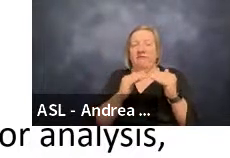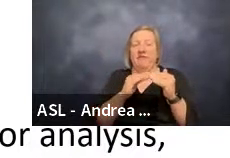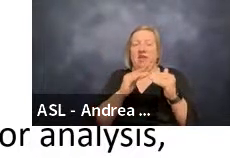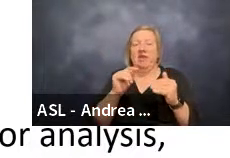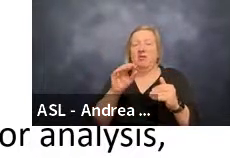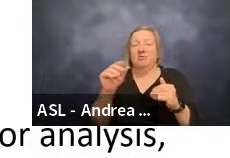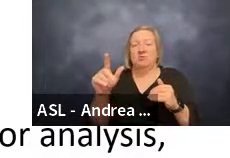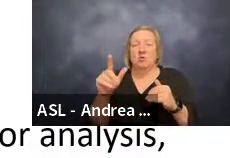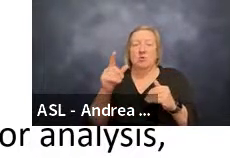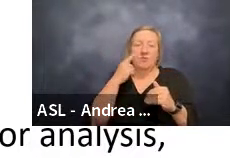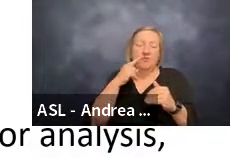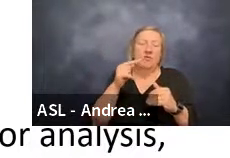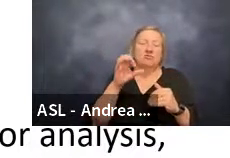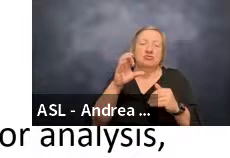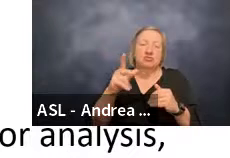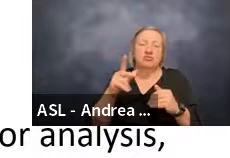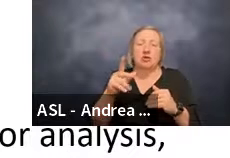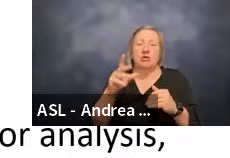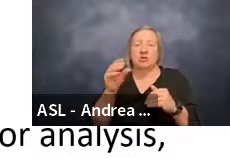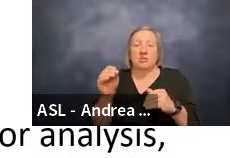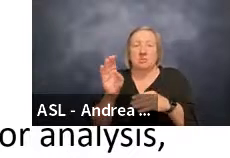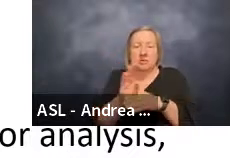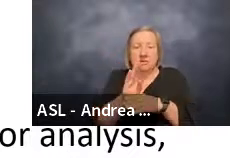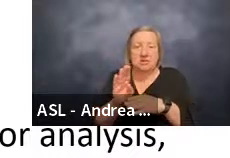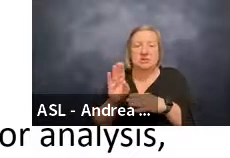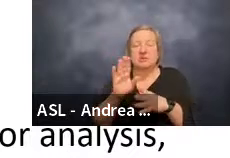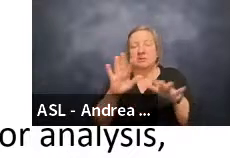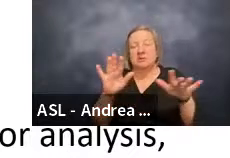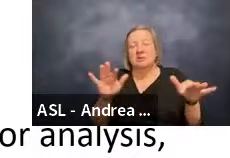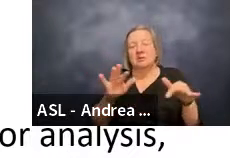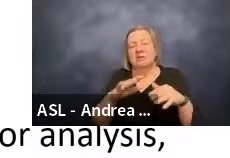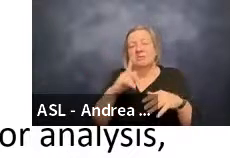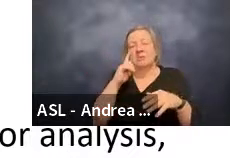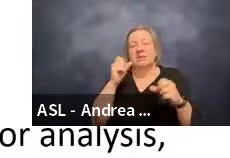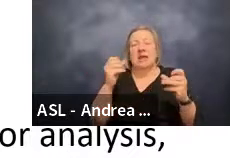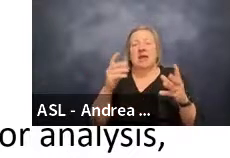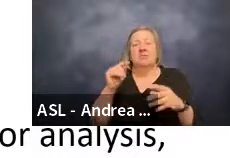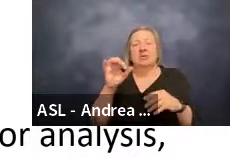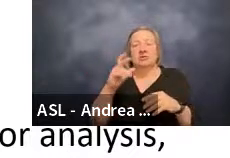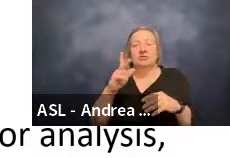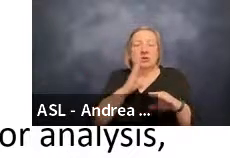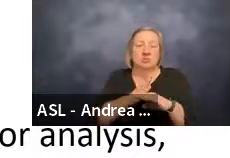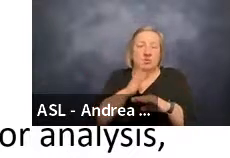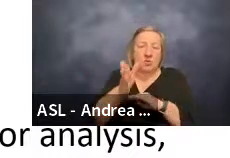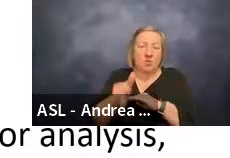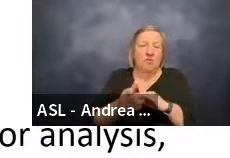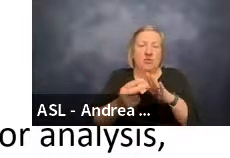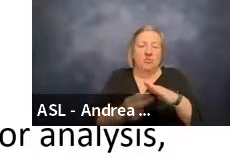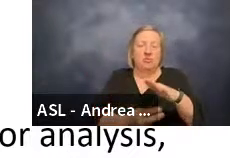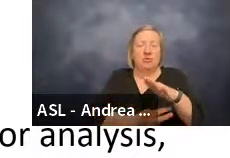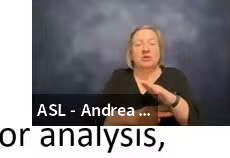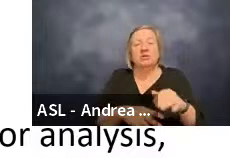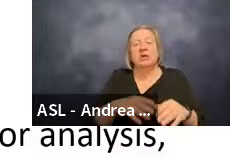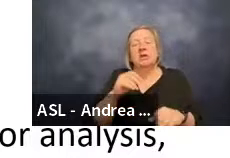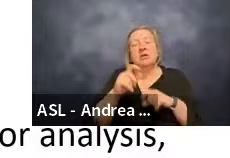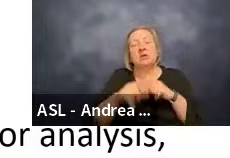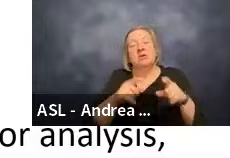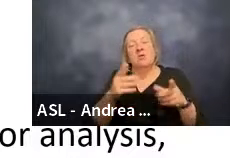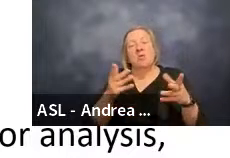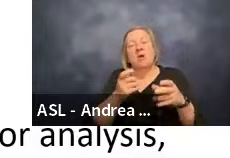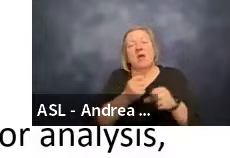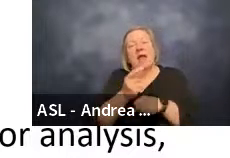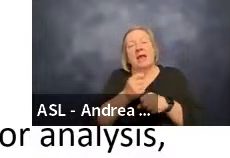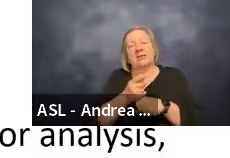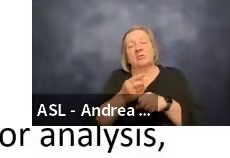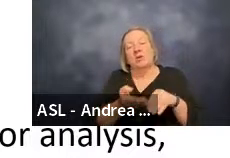be for the trucking industry, given the volume of trucks over this bridge. There's also a question of what an annual